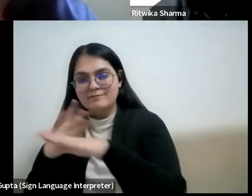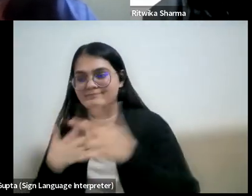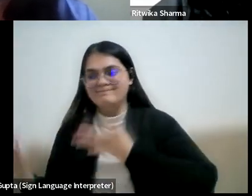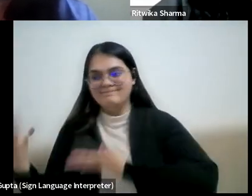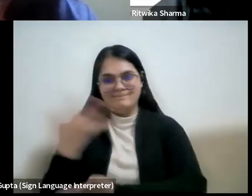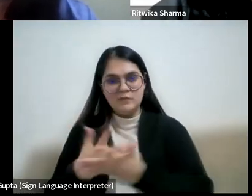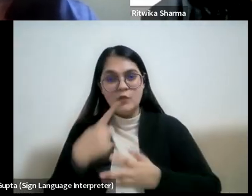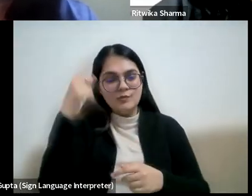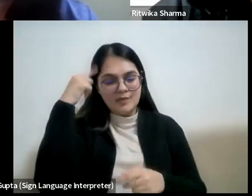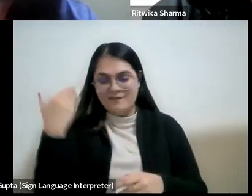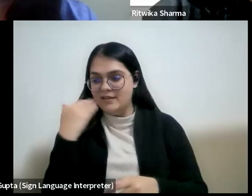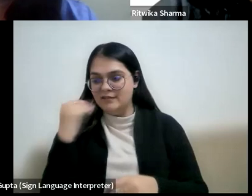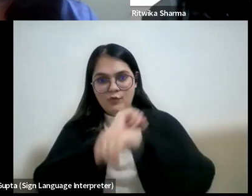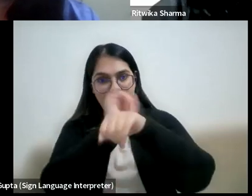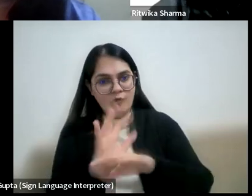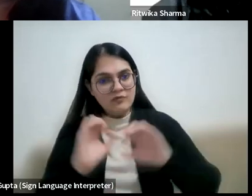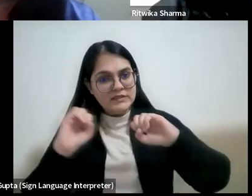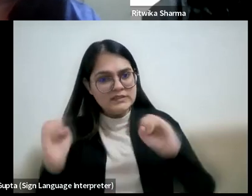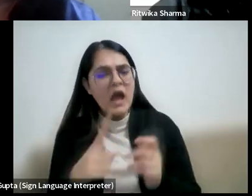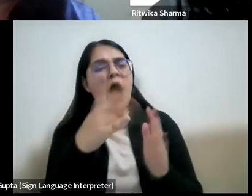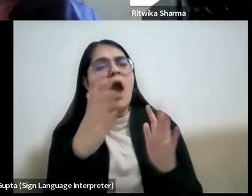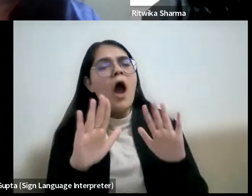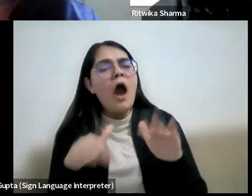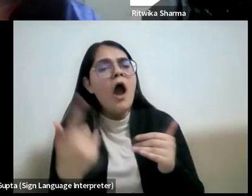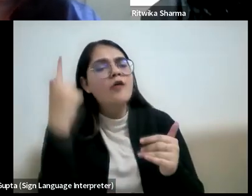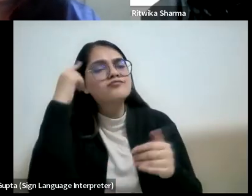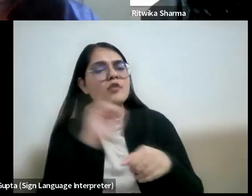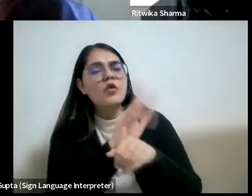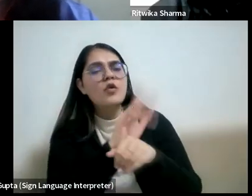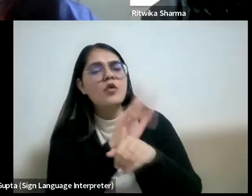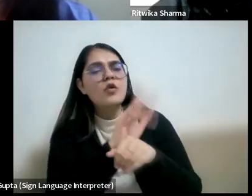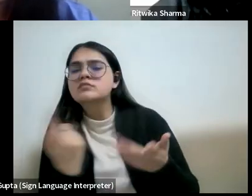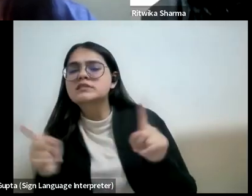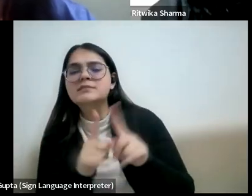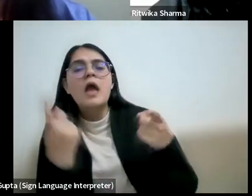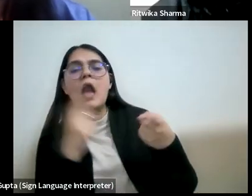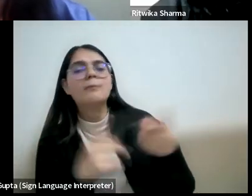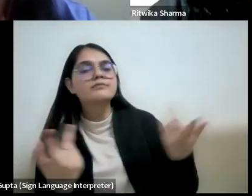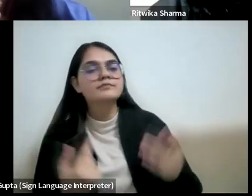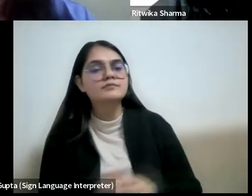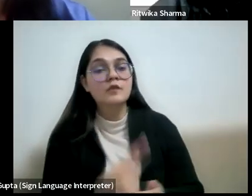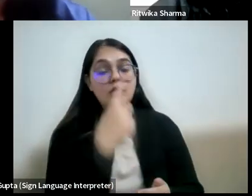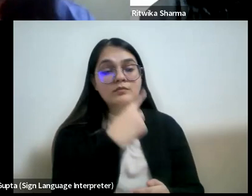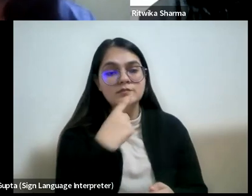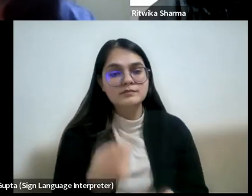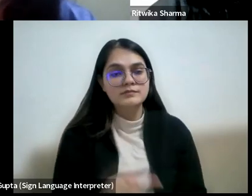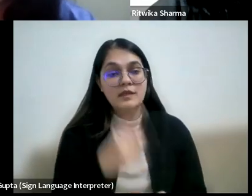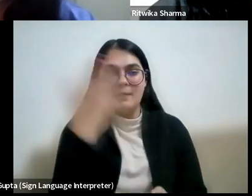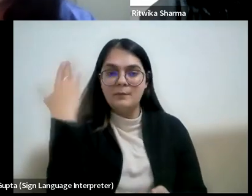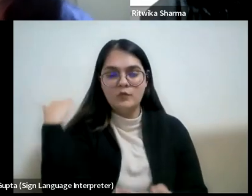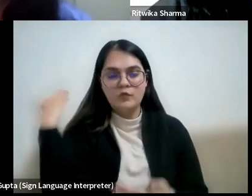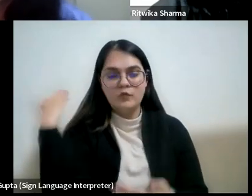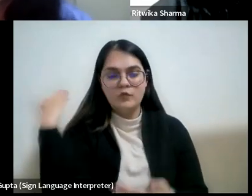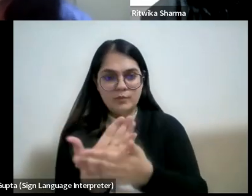did that play out when you were in the throes of the pandemic? Yeah, so Ritwika, the proposal was actually